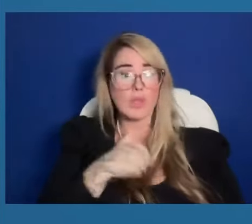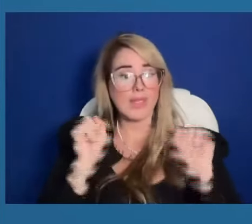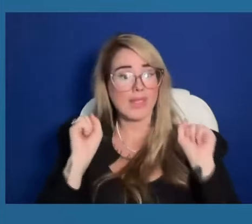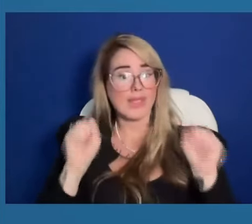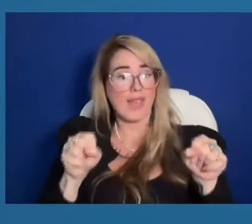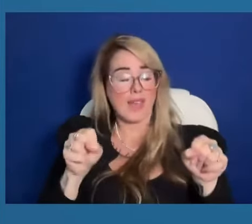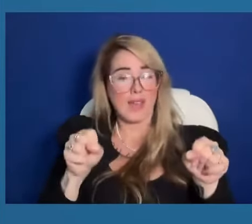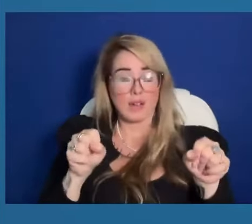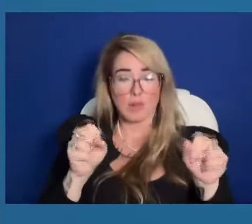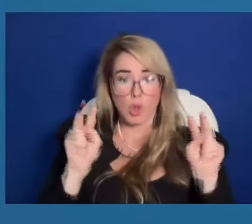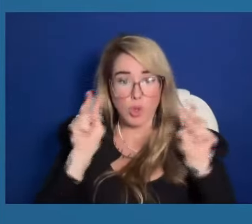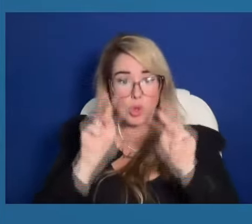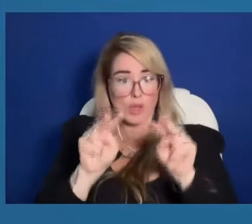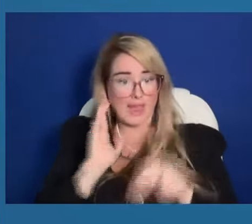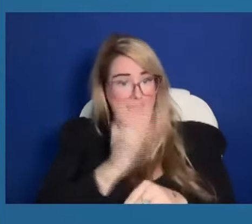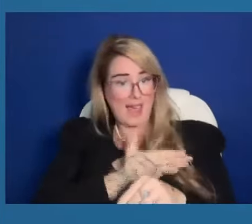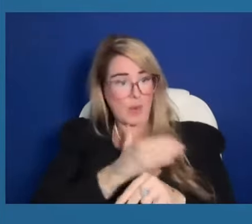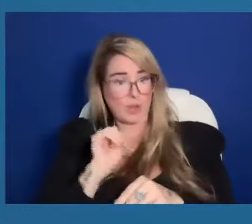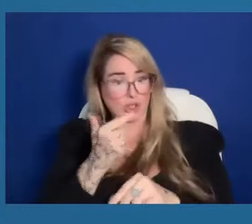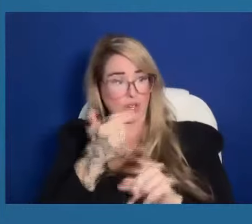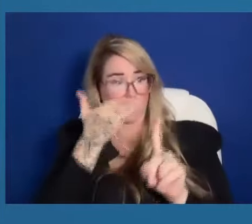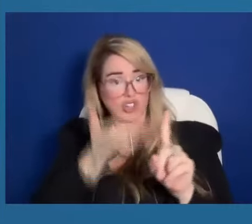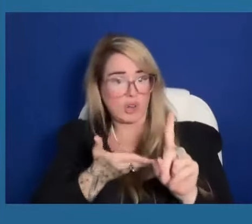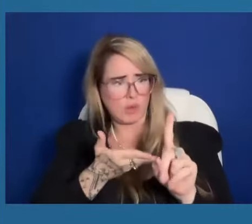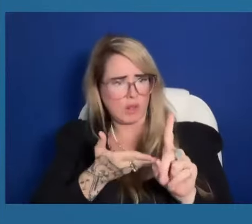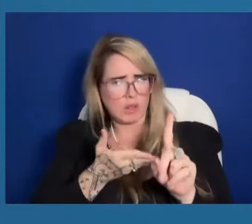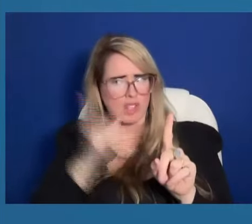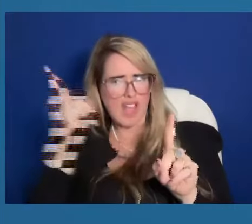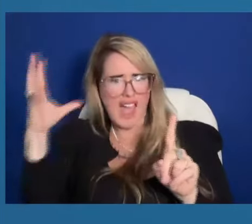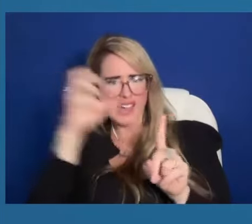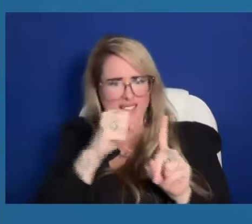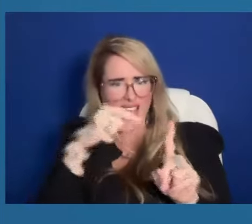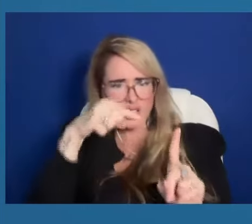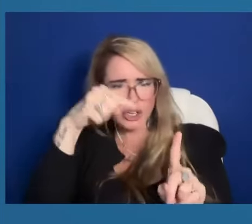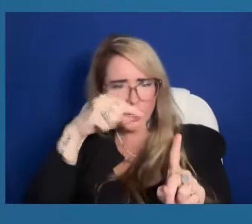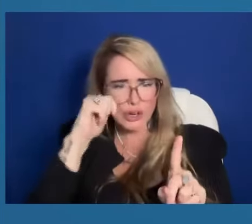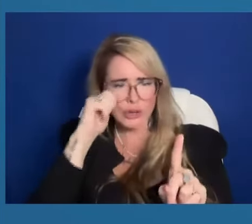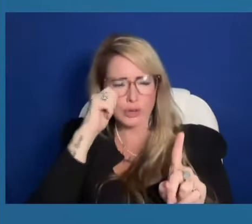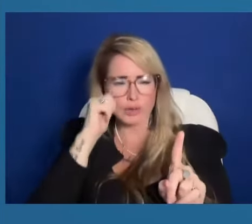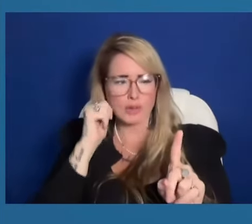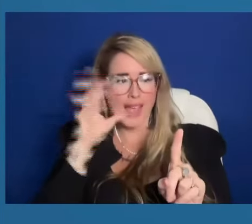at our Attorney General being attacked,